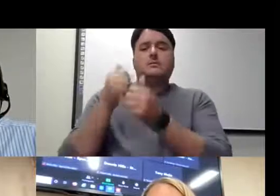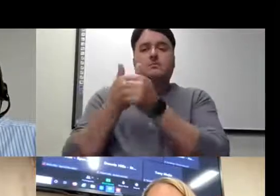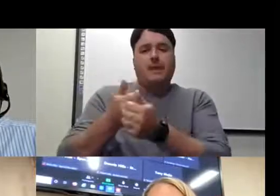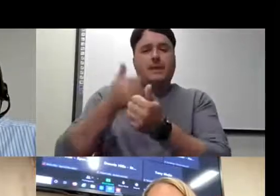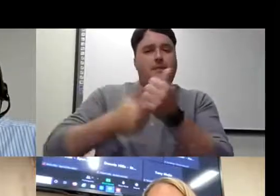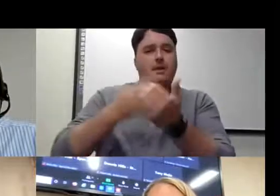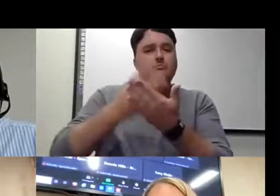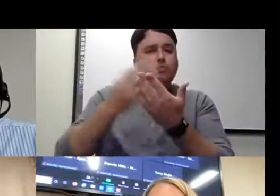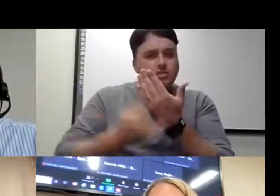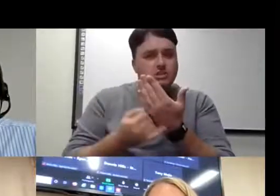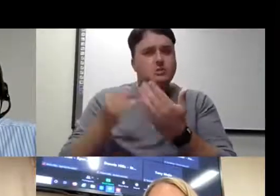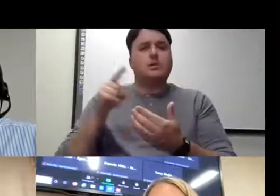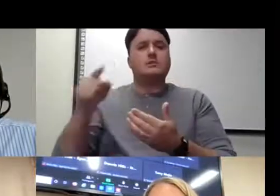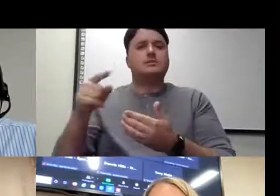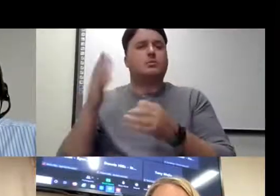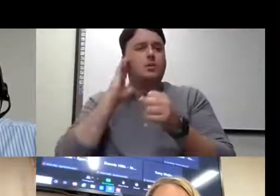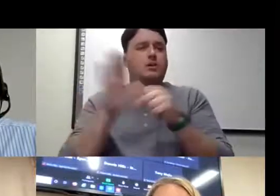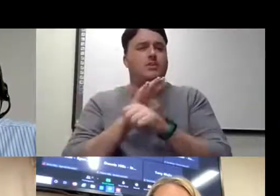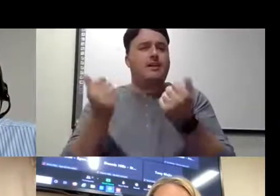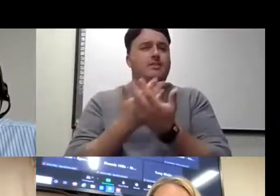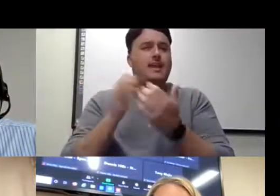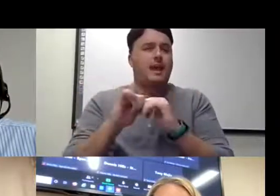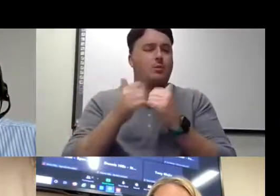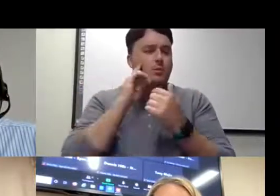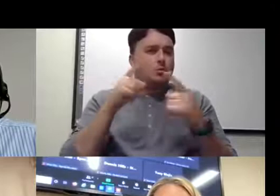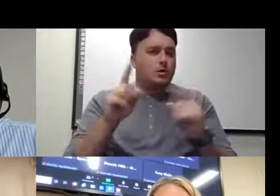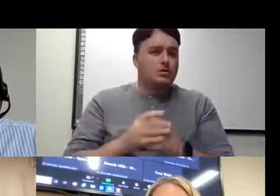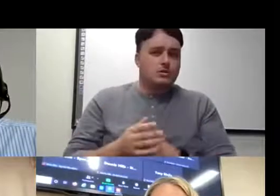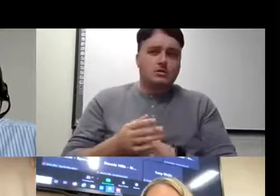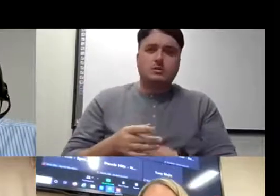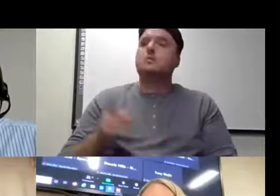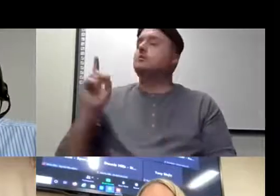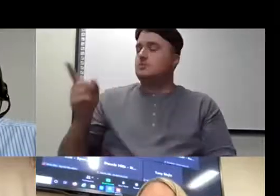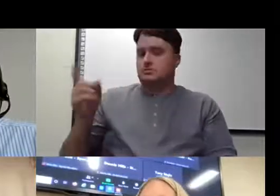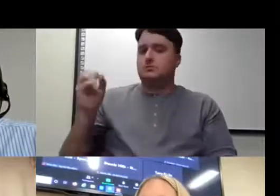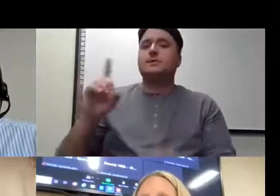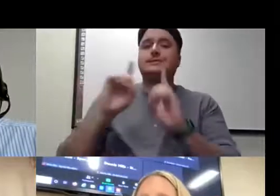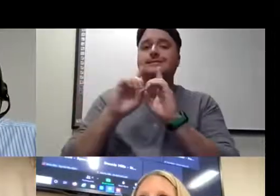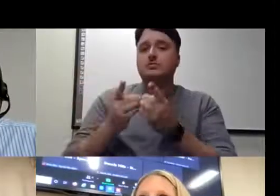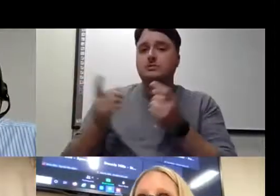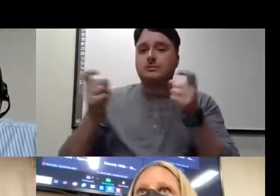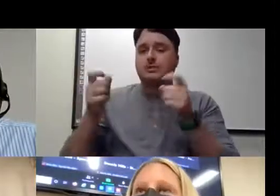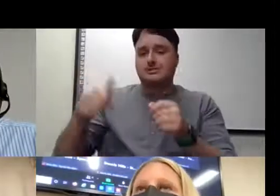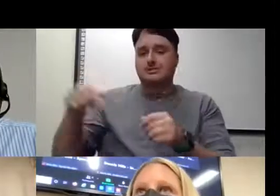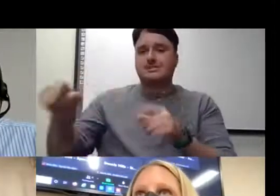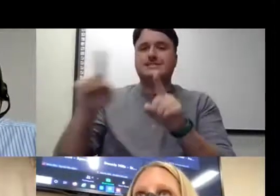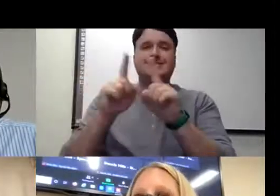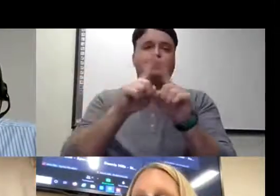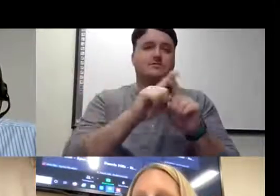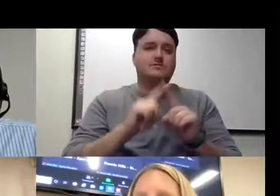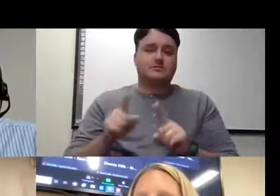covers everything, or how will it work? So districts manage this in different ways,